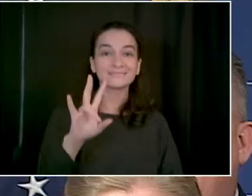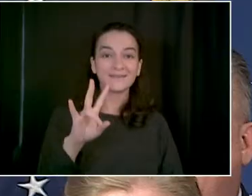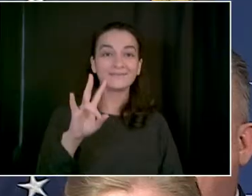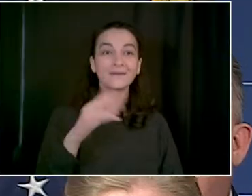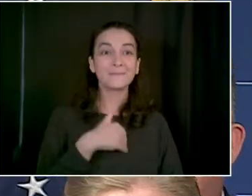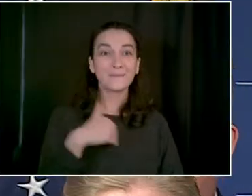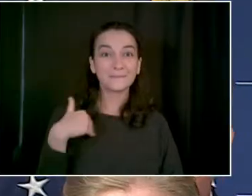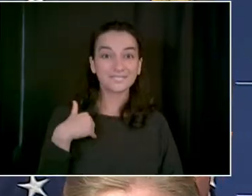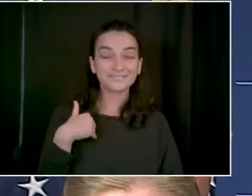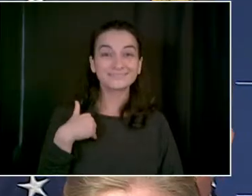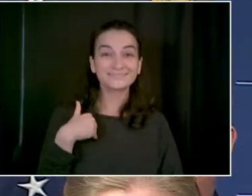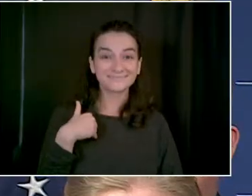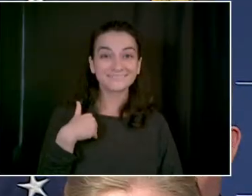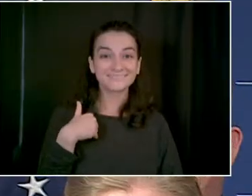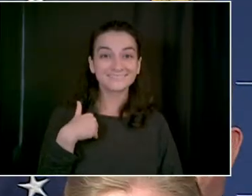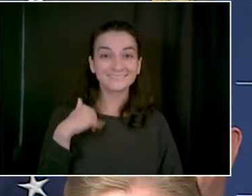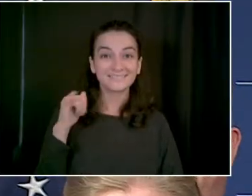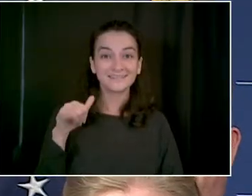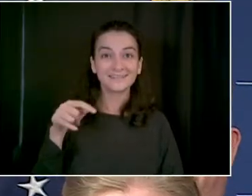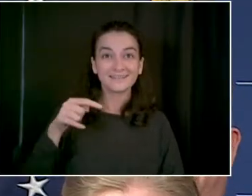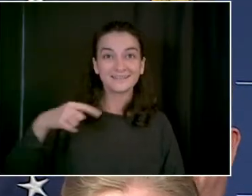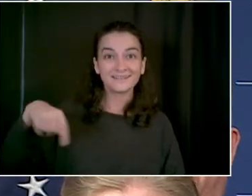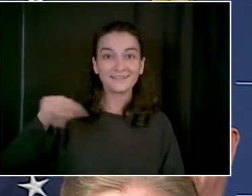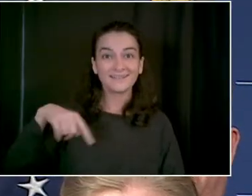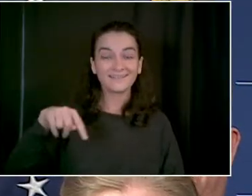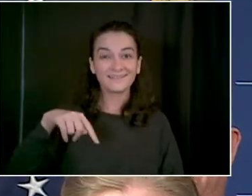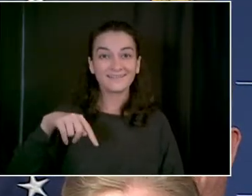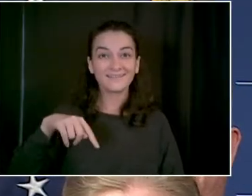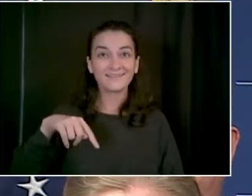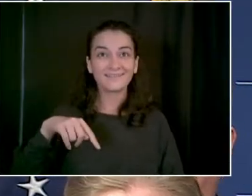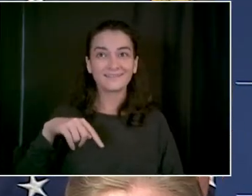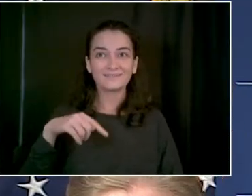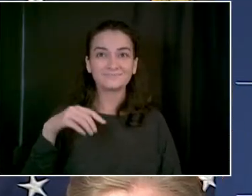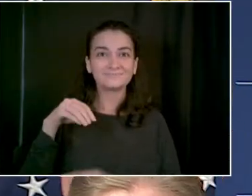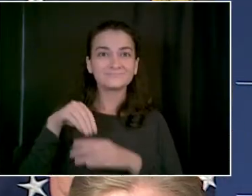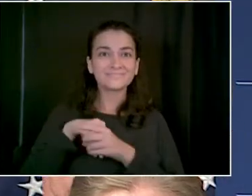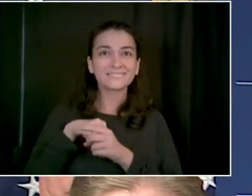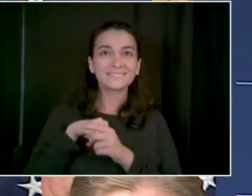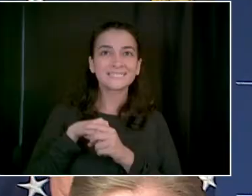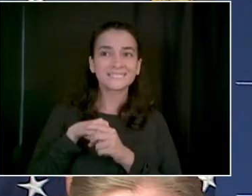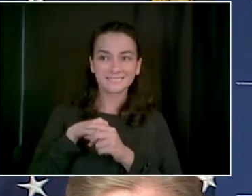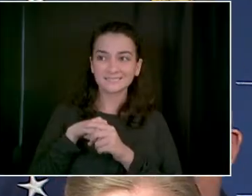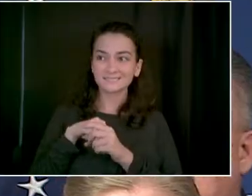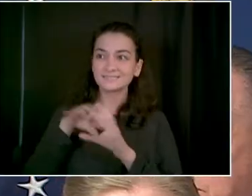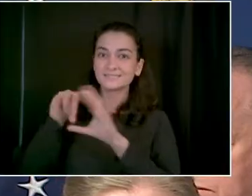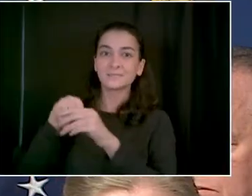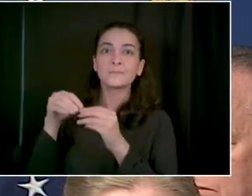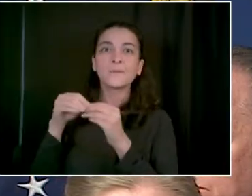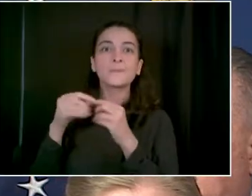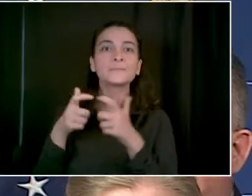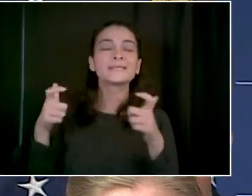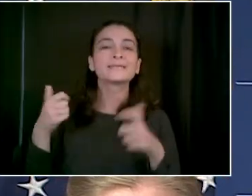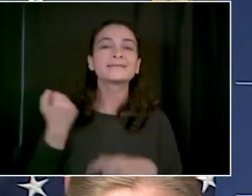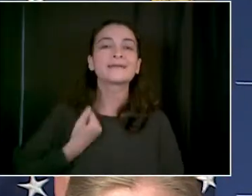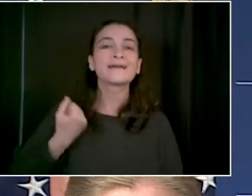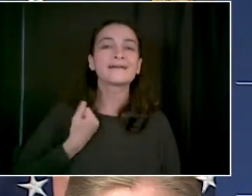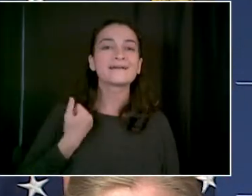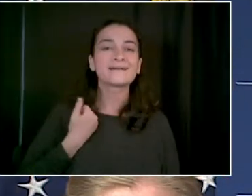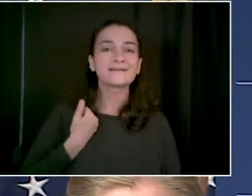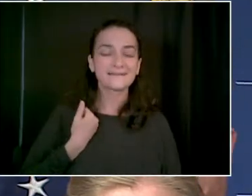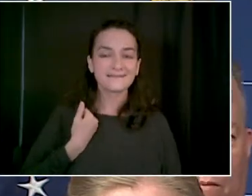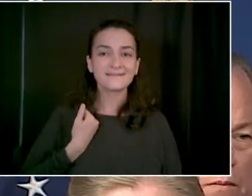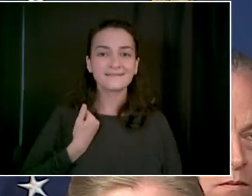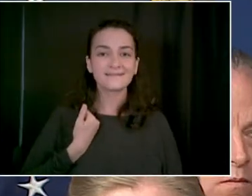de Aragua. Of those 37, we have over 240 arrests of those 37 individuals.